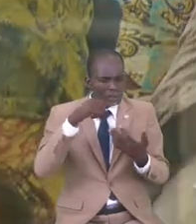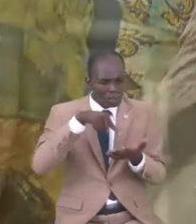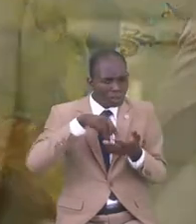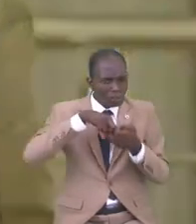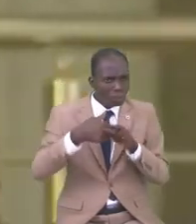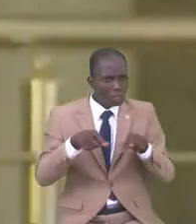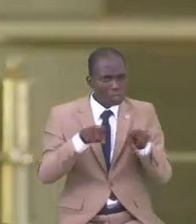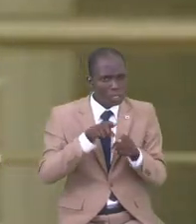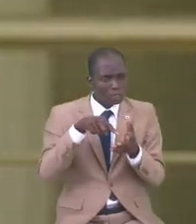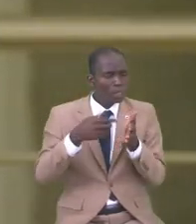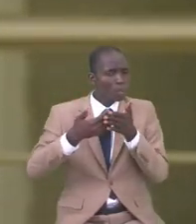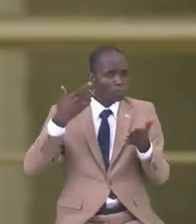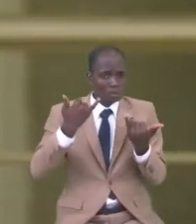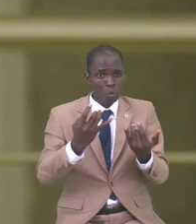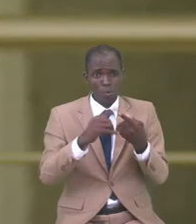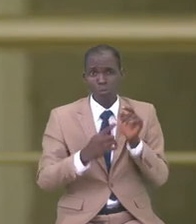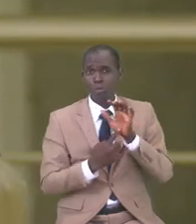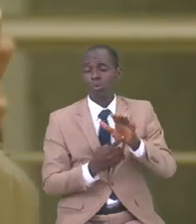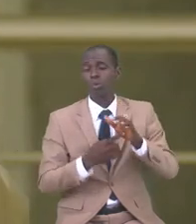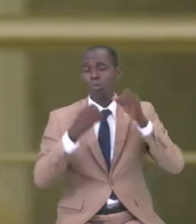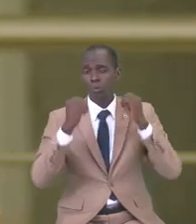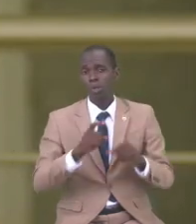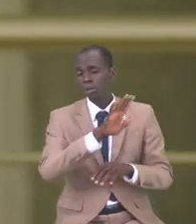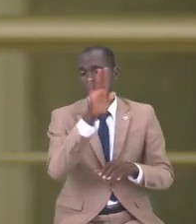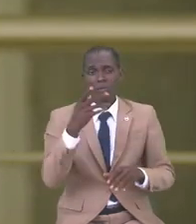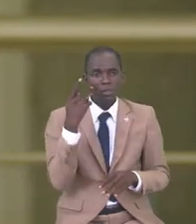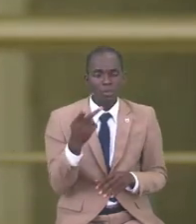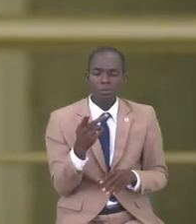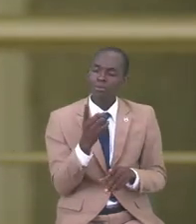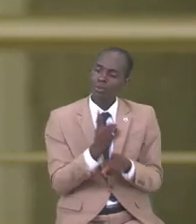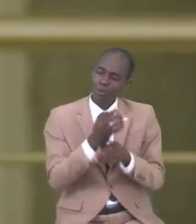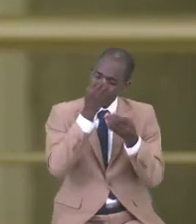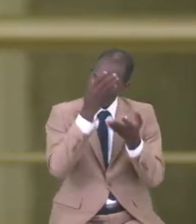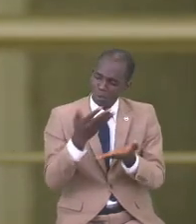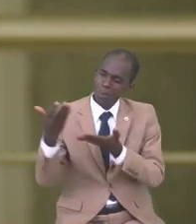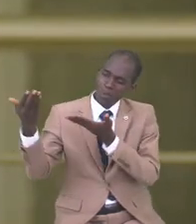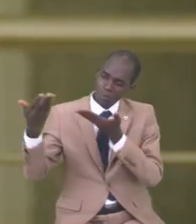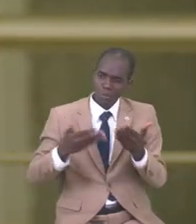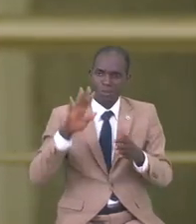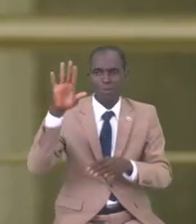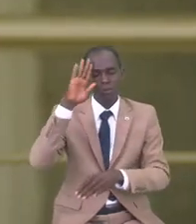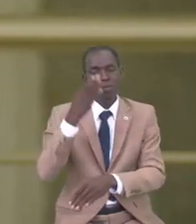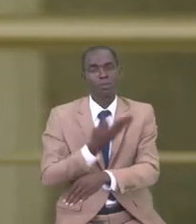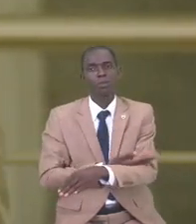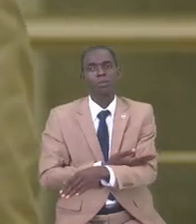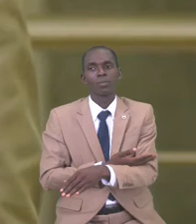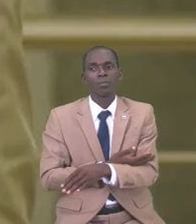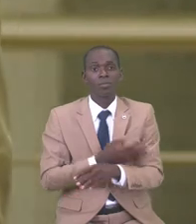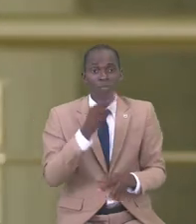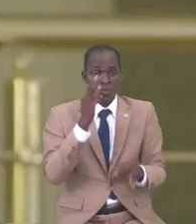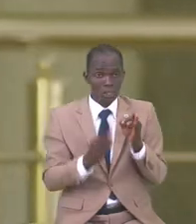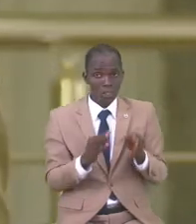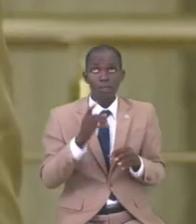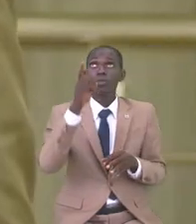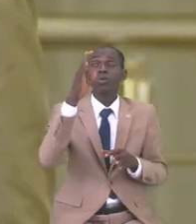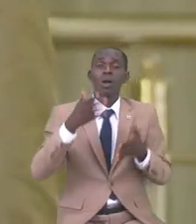want to manifest power you have never seen? Give me thy son. If God allows a